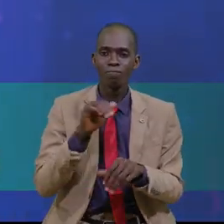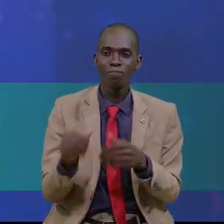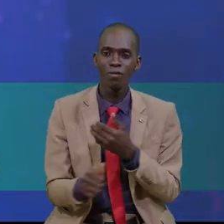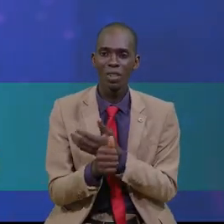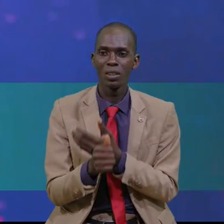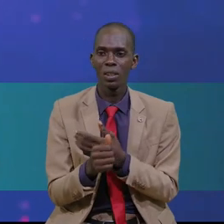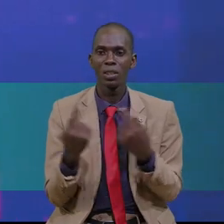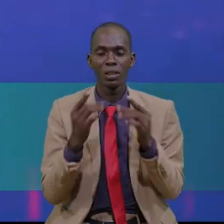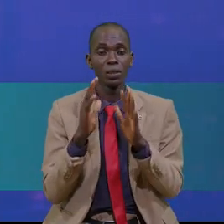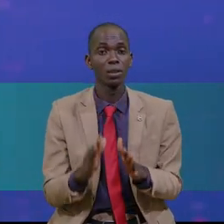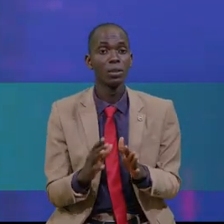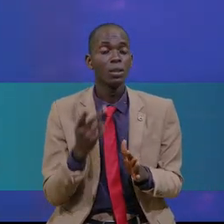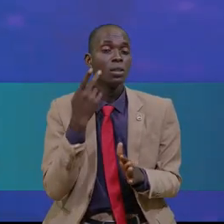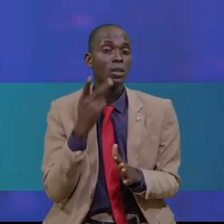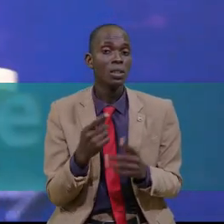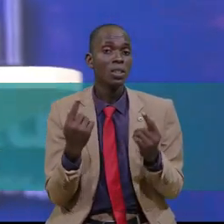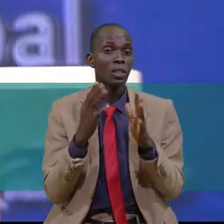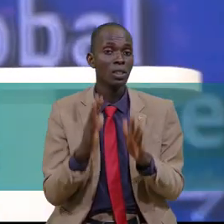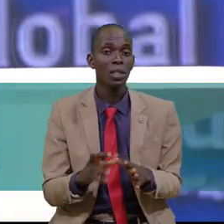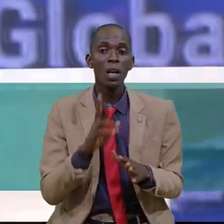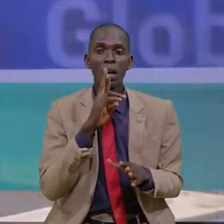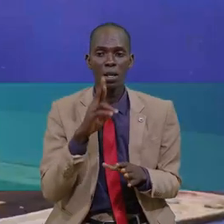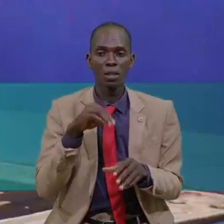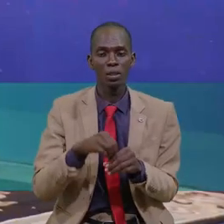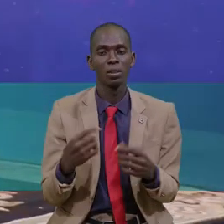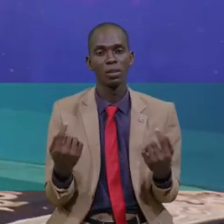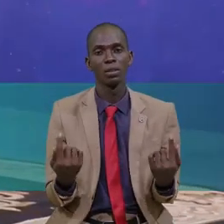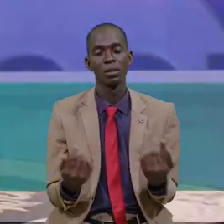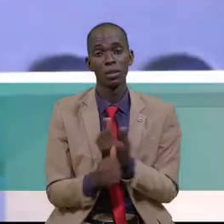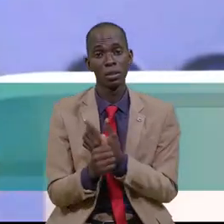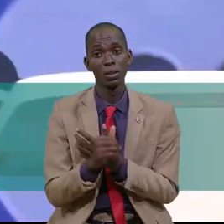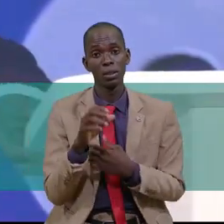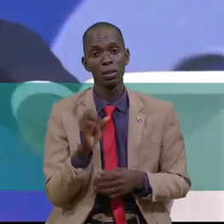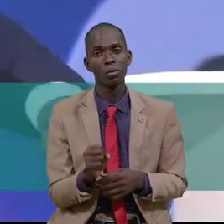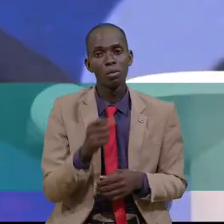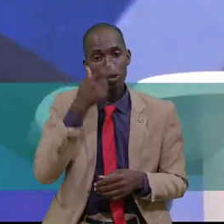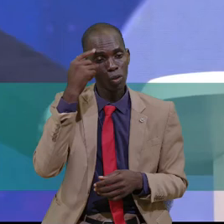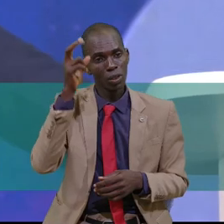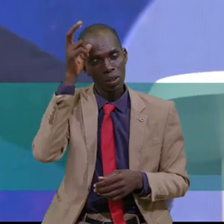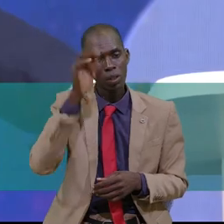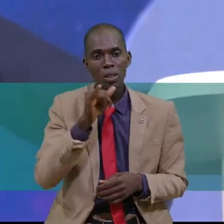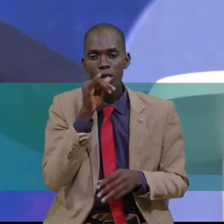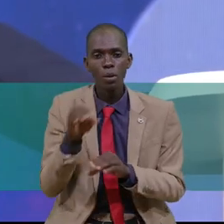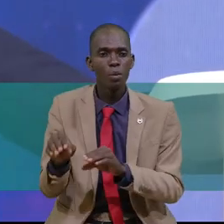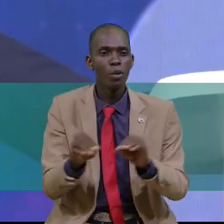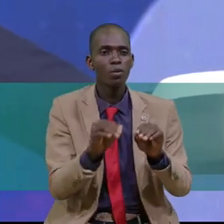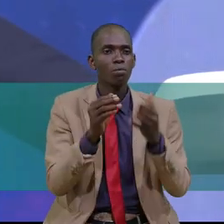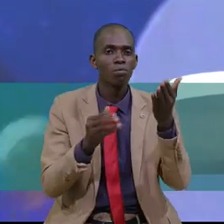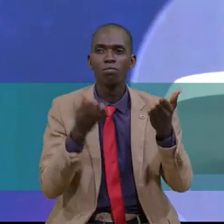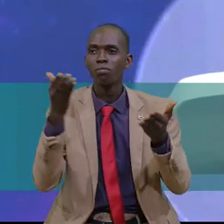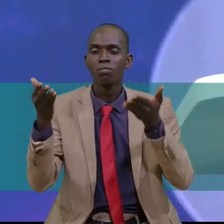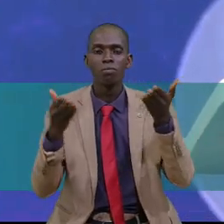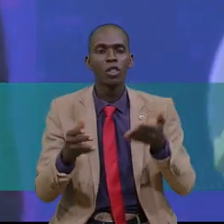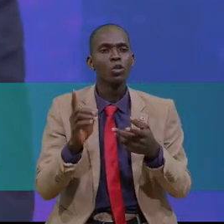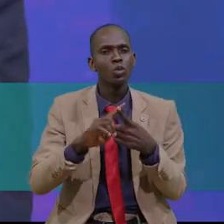are endangered. In this life, sinners are endangered because Satan is going to and fro and up and down to see whom